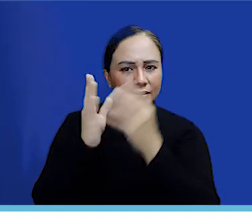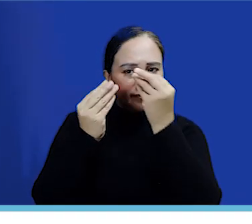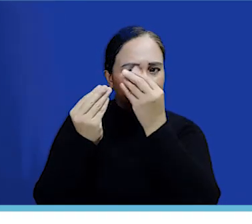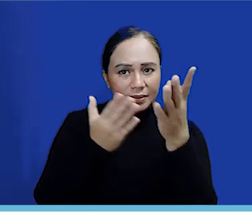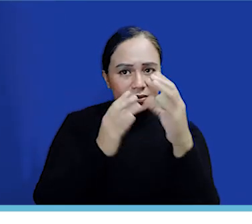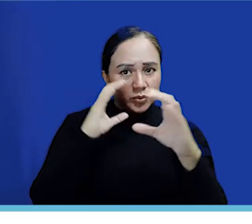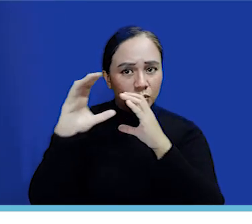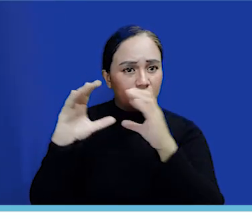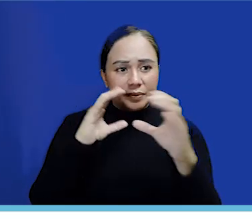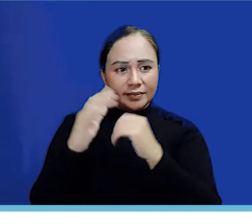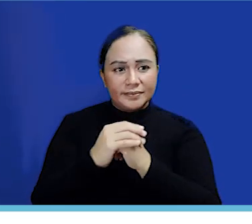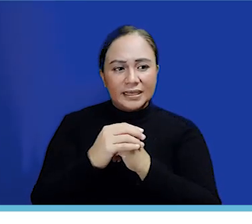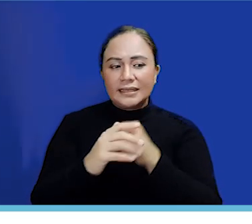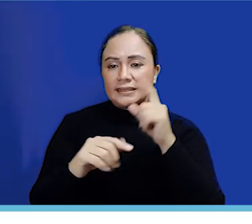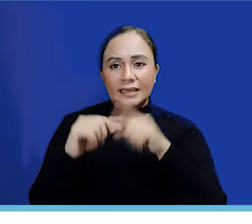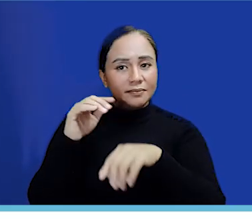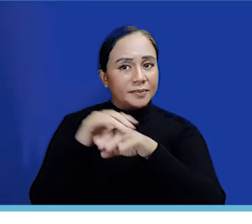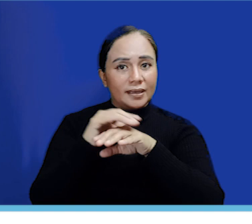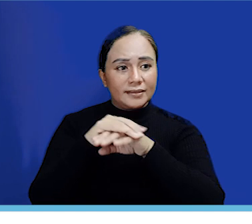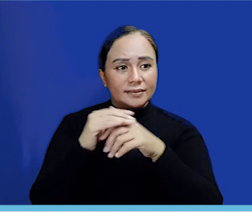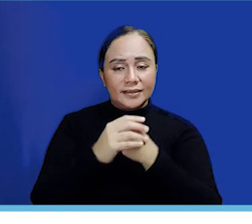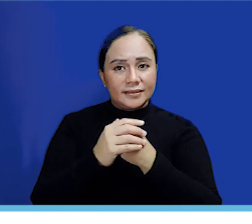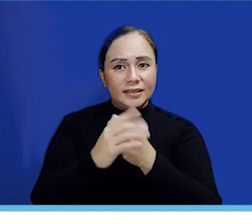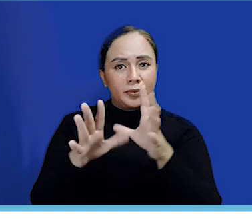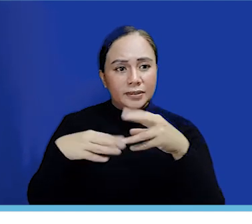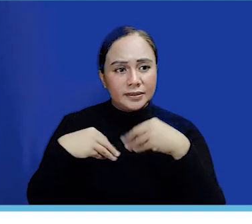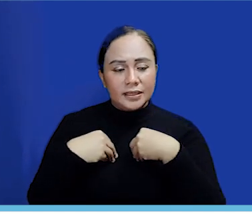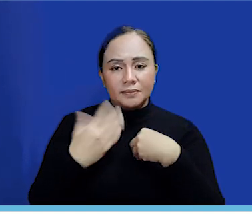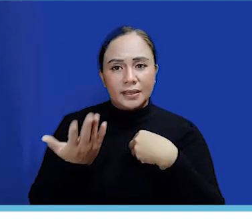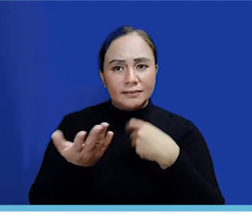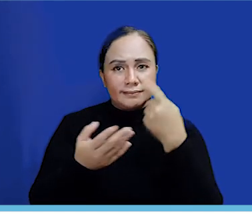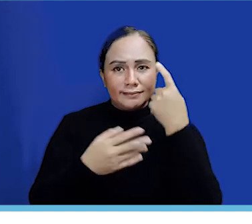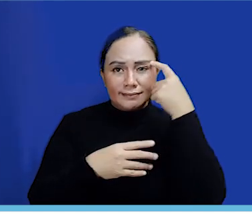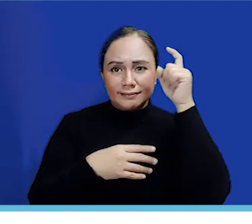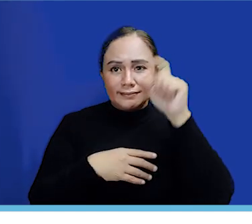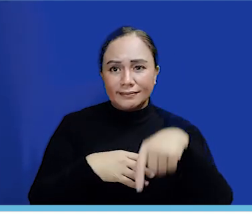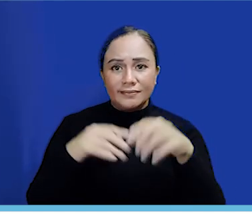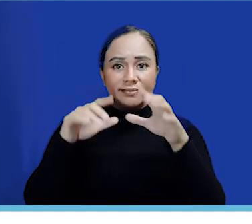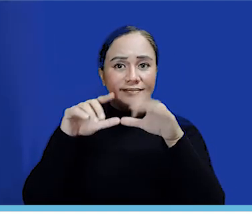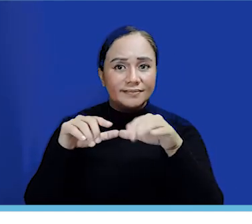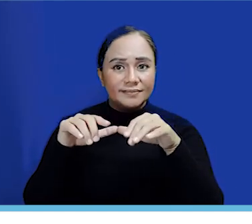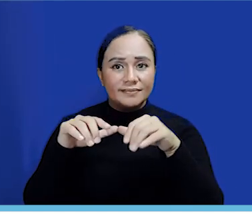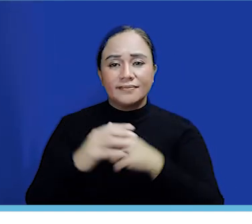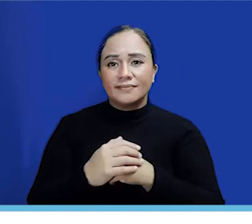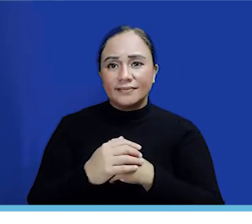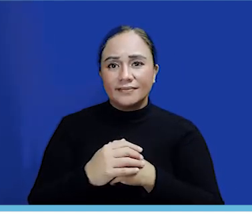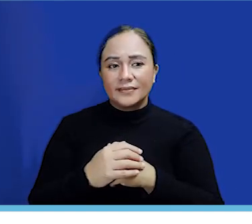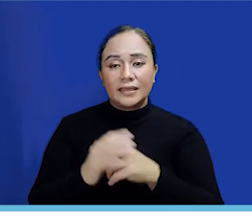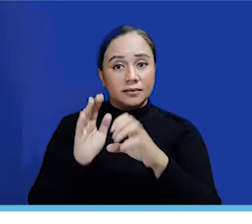of information and communication cannot be accessed, received, and understood by persons with